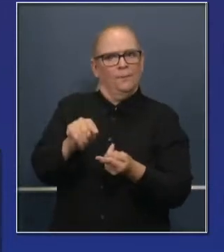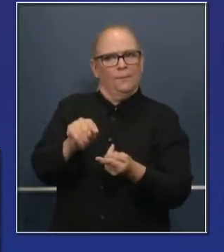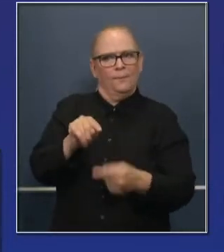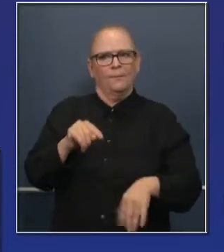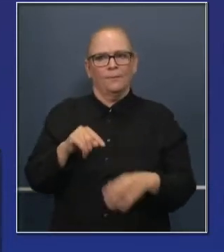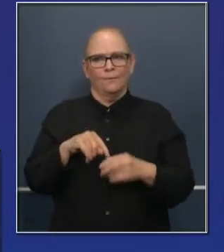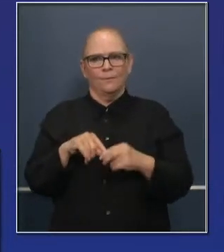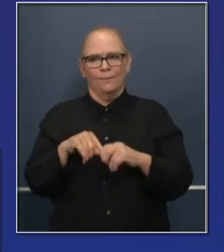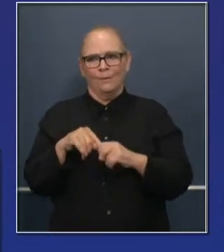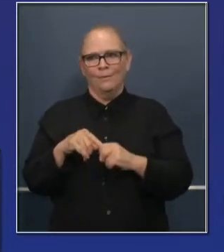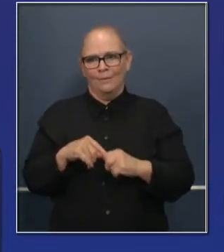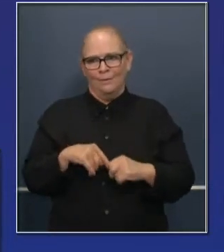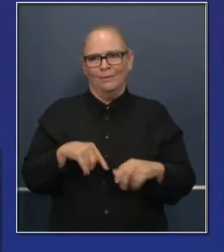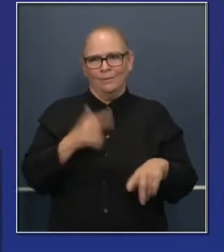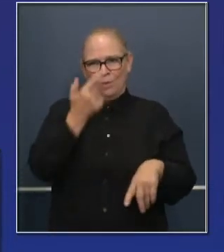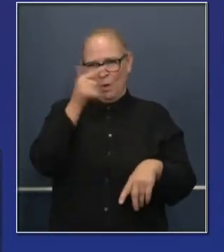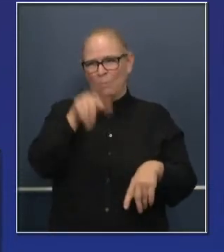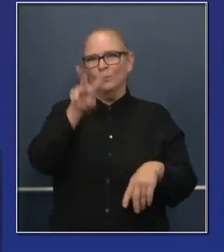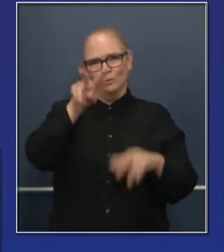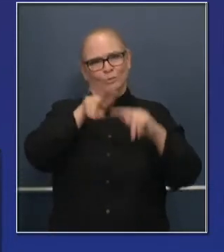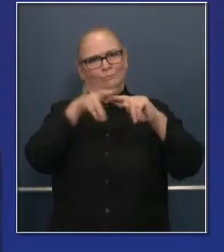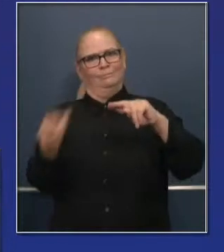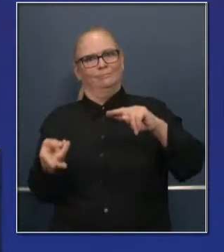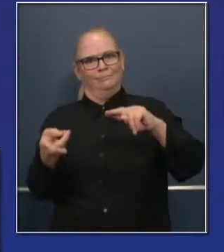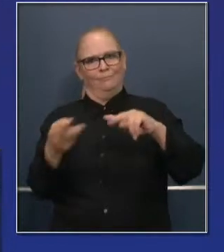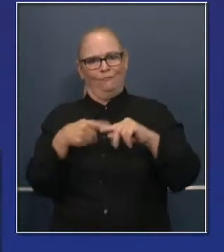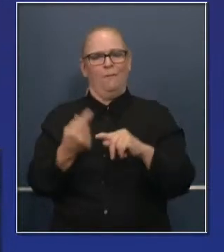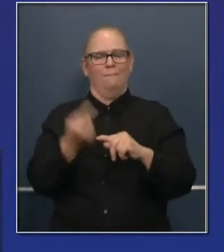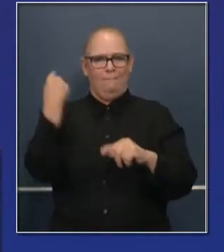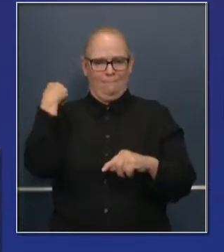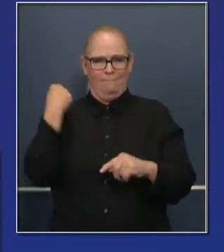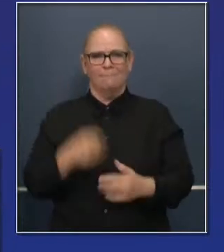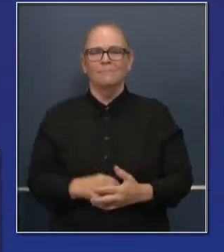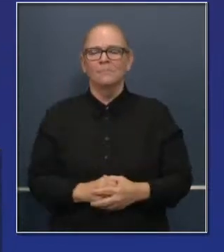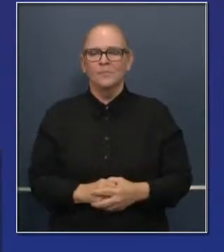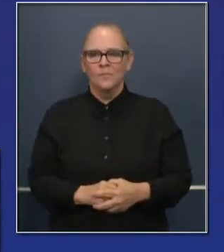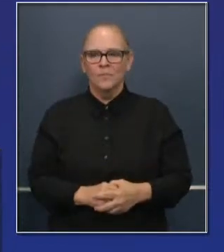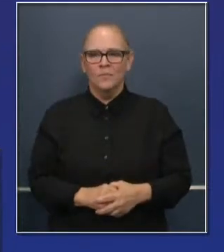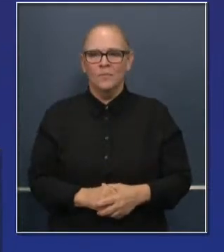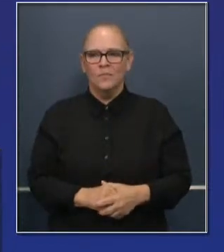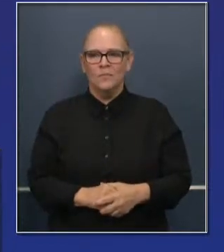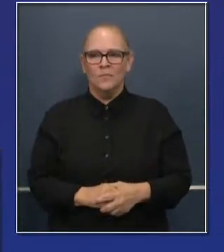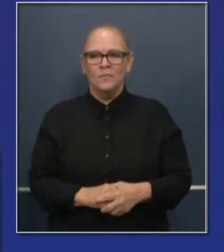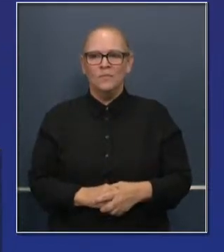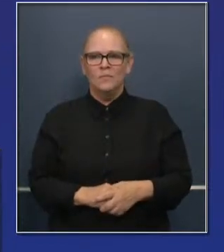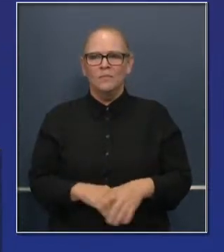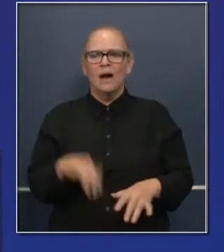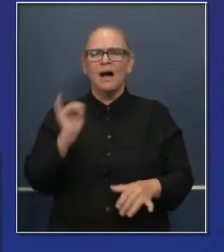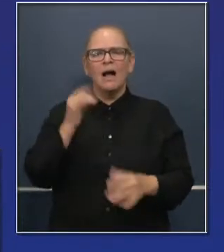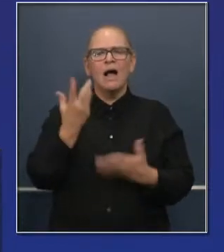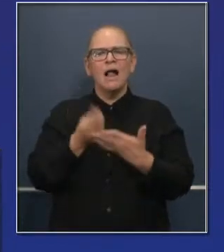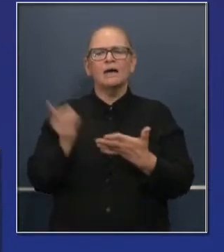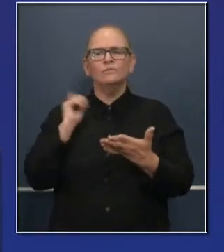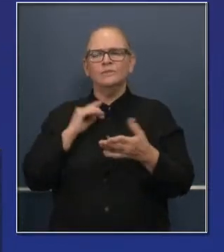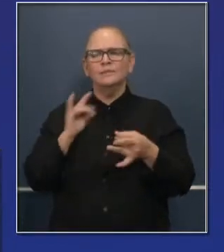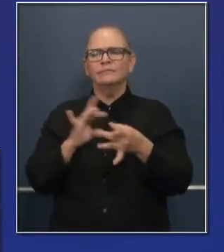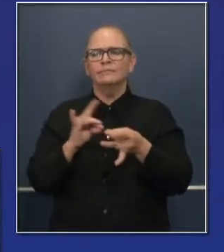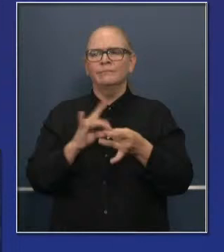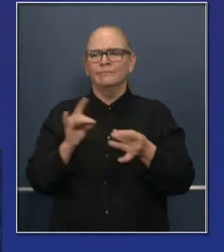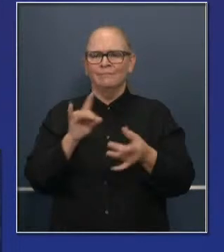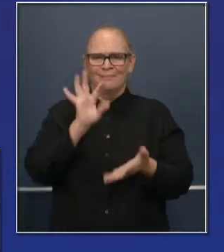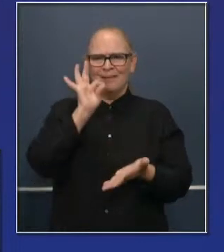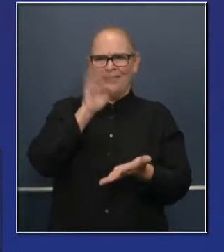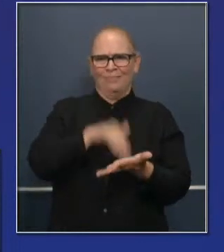saw a slide like this, the number was north of 9,800 daily average